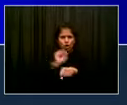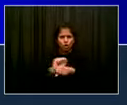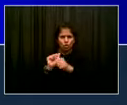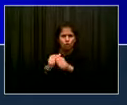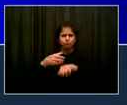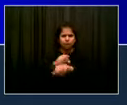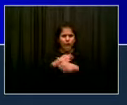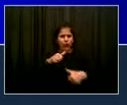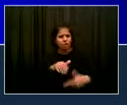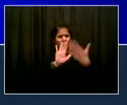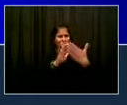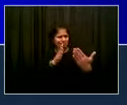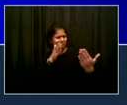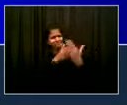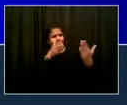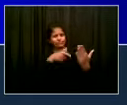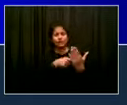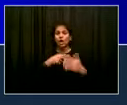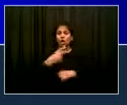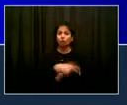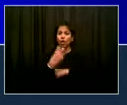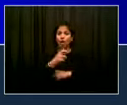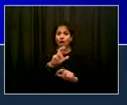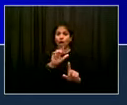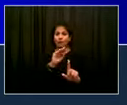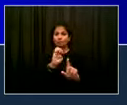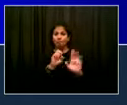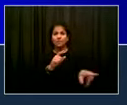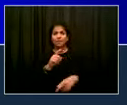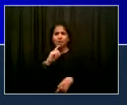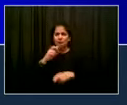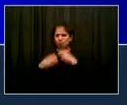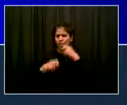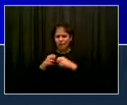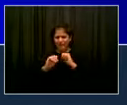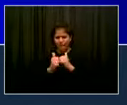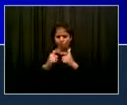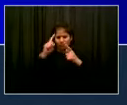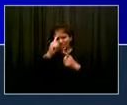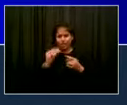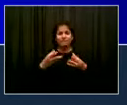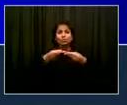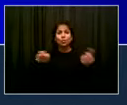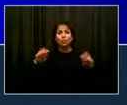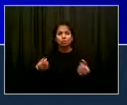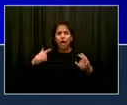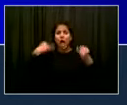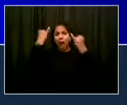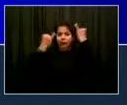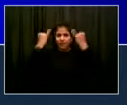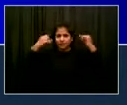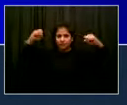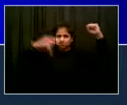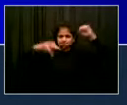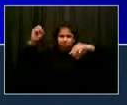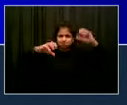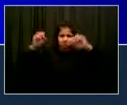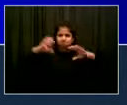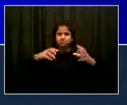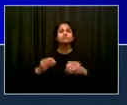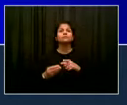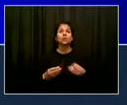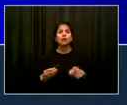presence, solving problems, police playing their crucial role, but a really smart division of labor to make sure